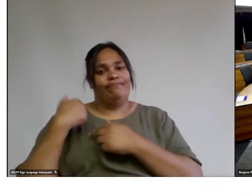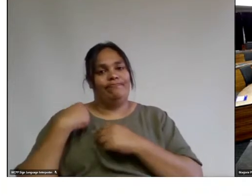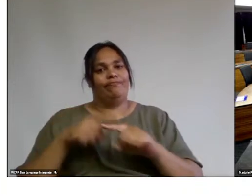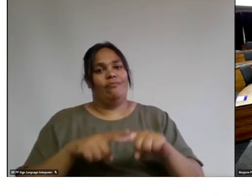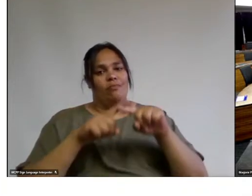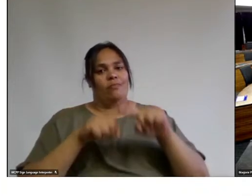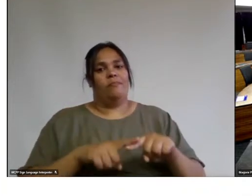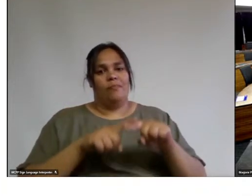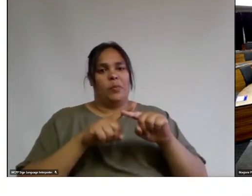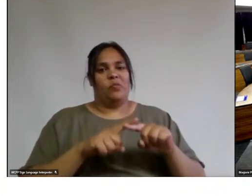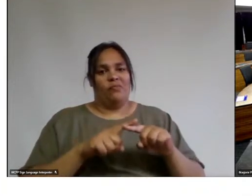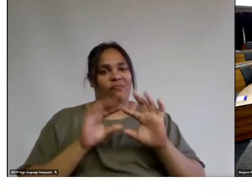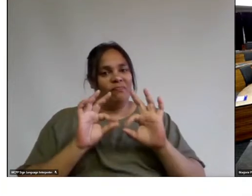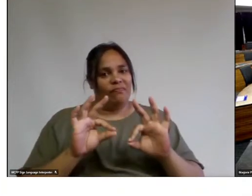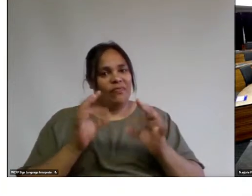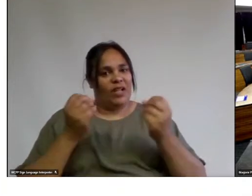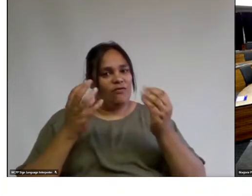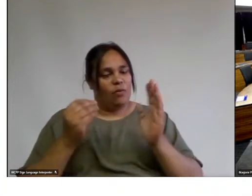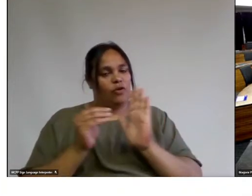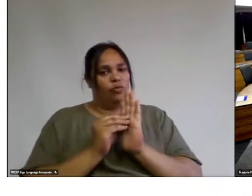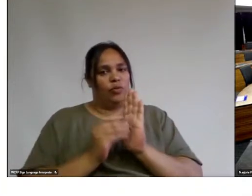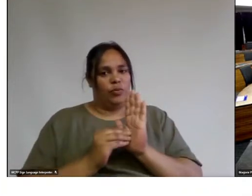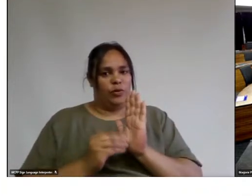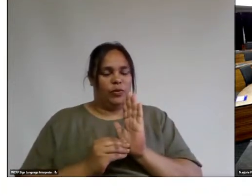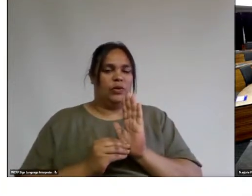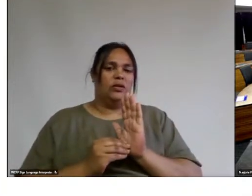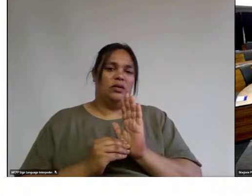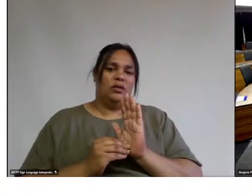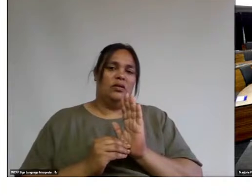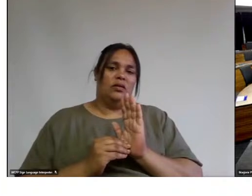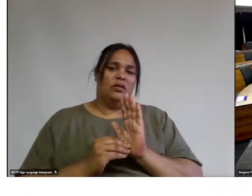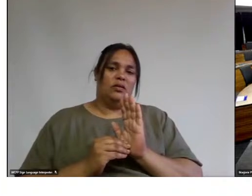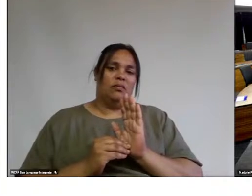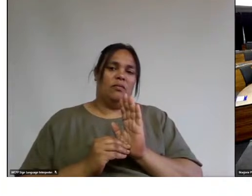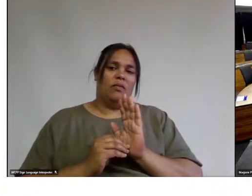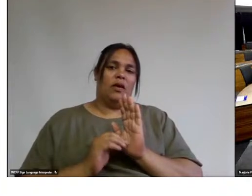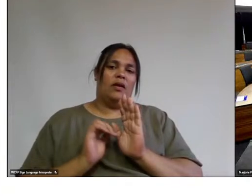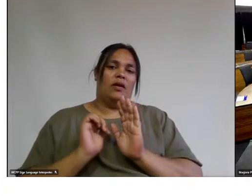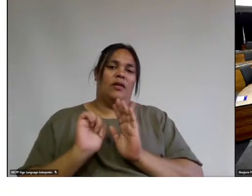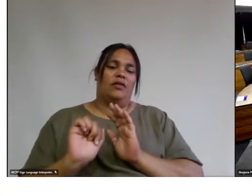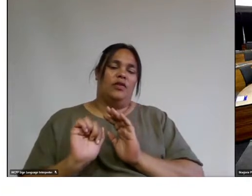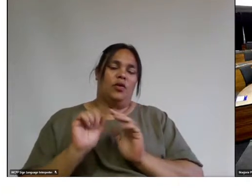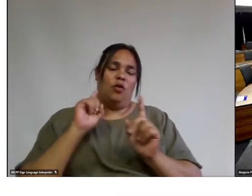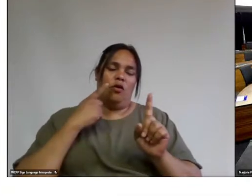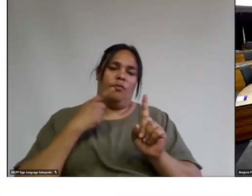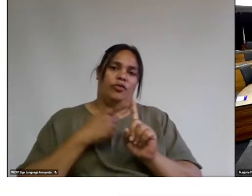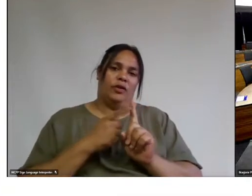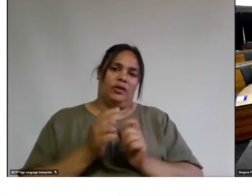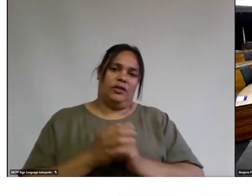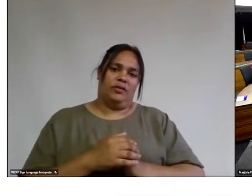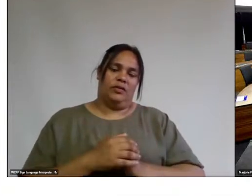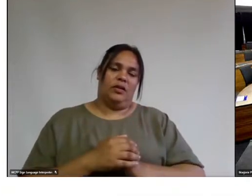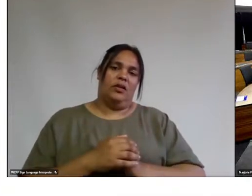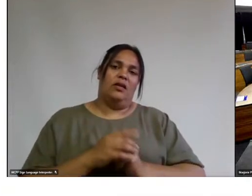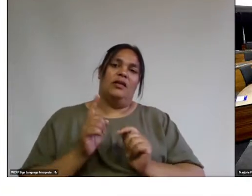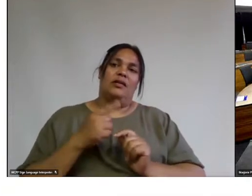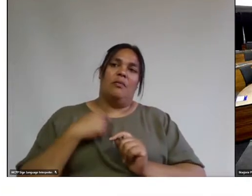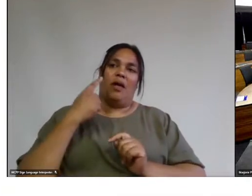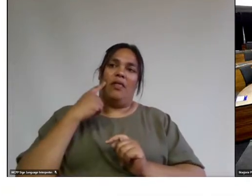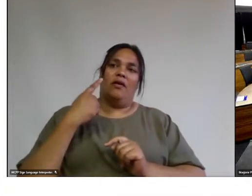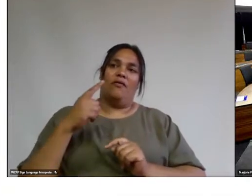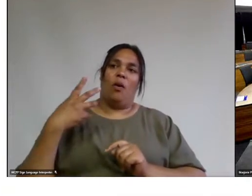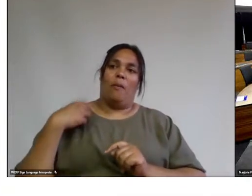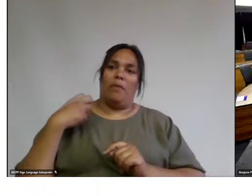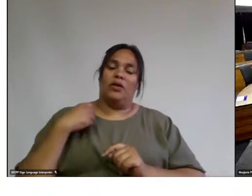and verifiable information in as far as there are predetermined objectives. And I think to the minister,